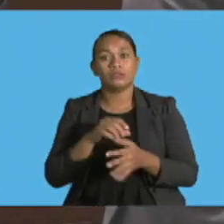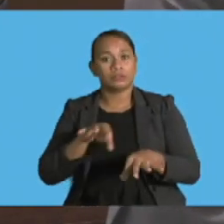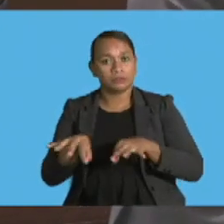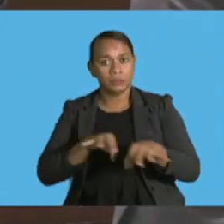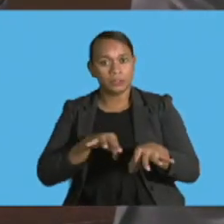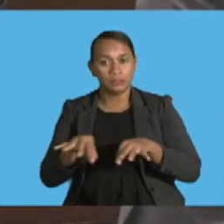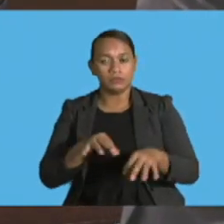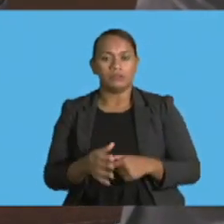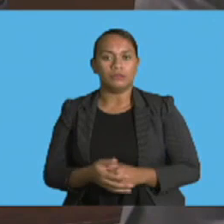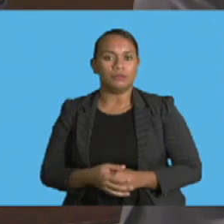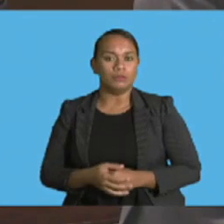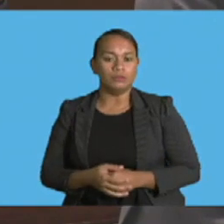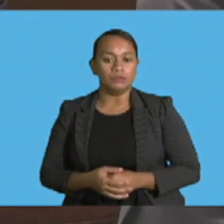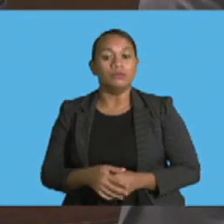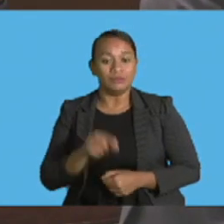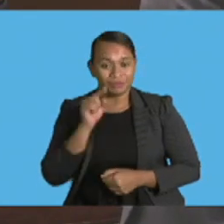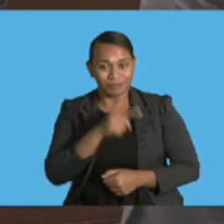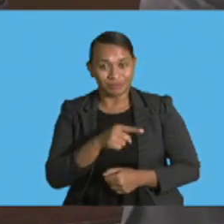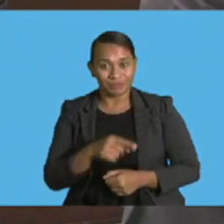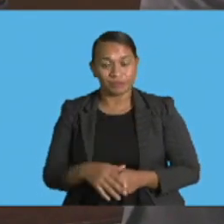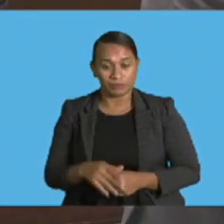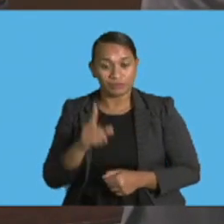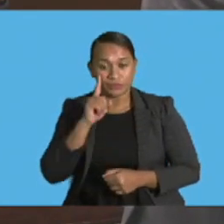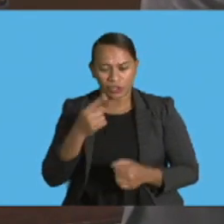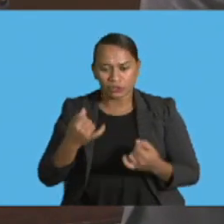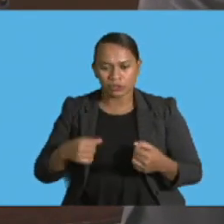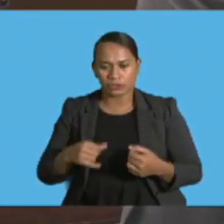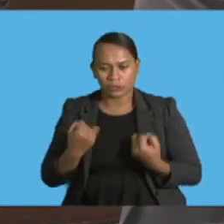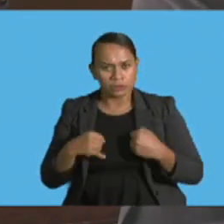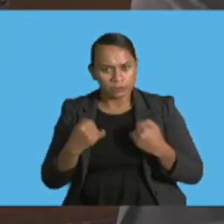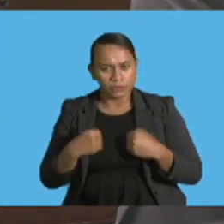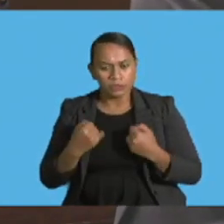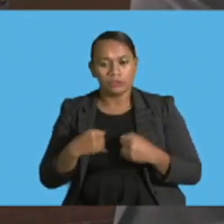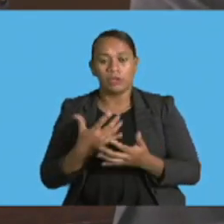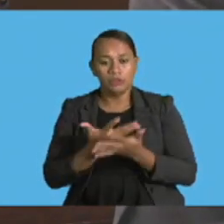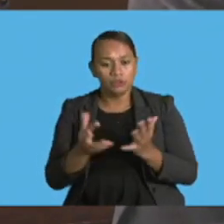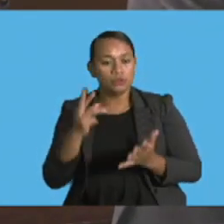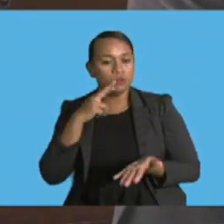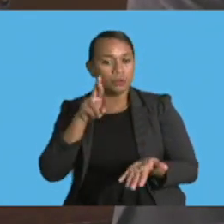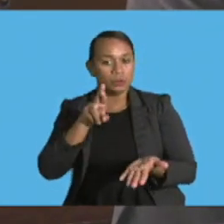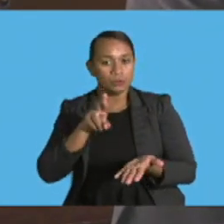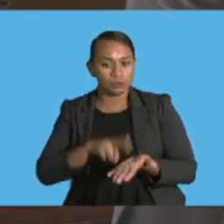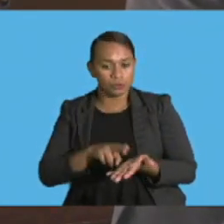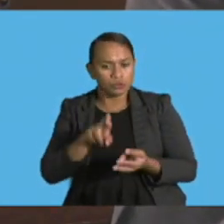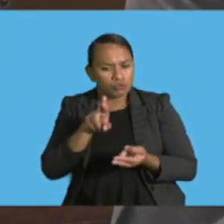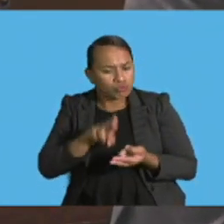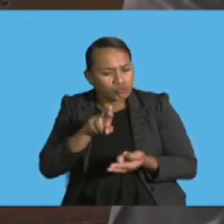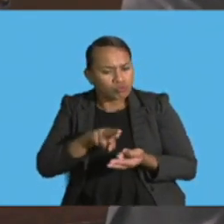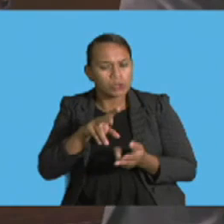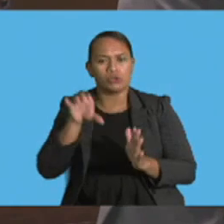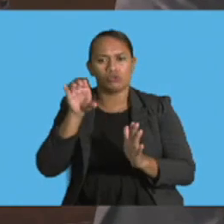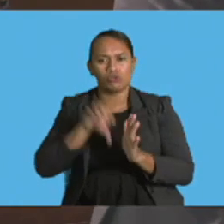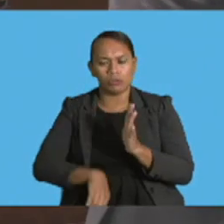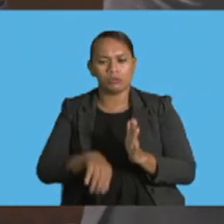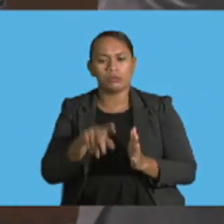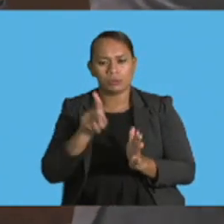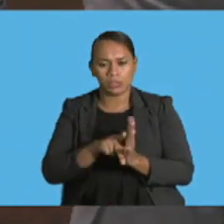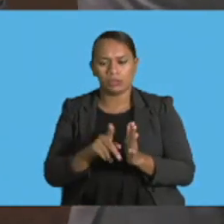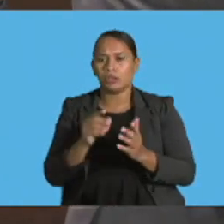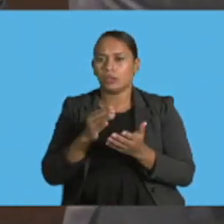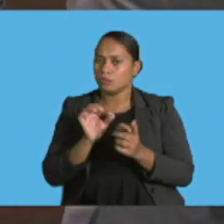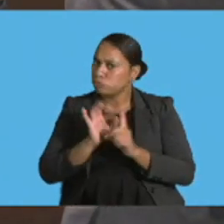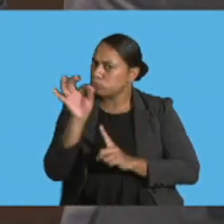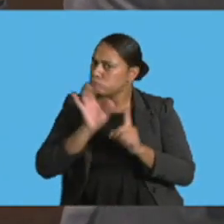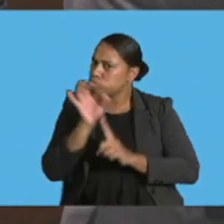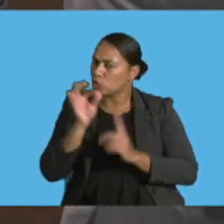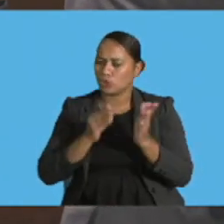that aims to implement strategies to reduce costs and improve both the services and the infrastructure